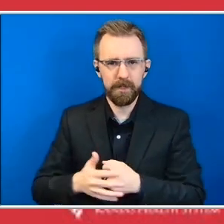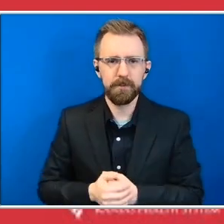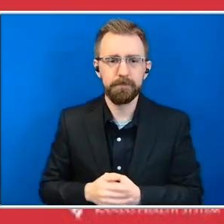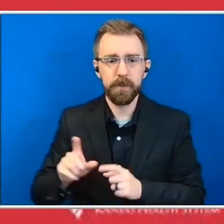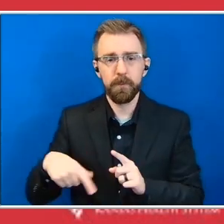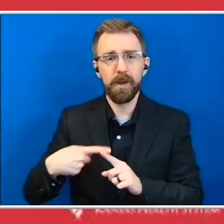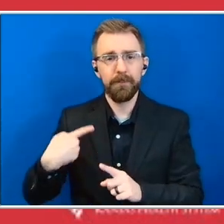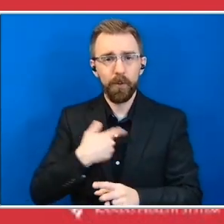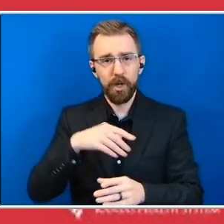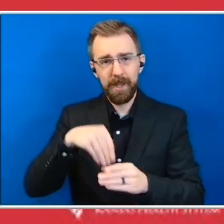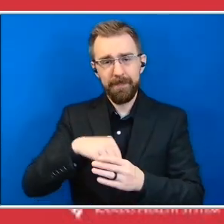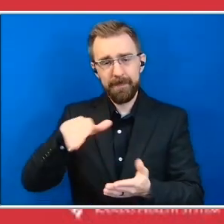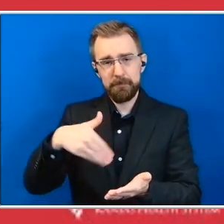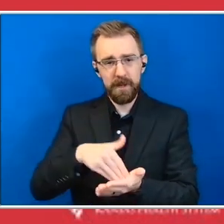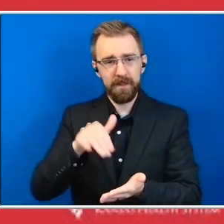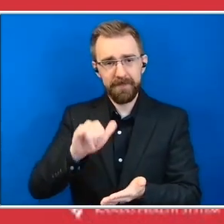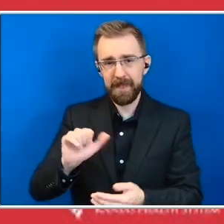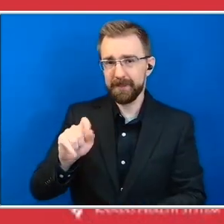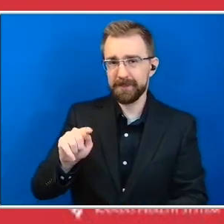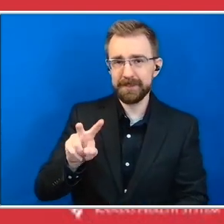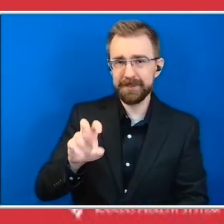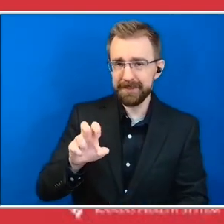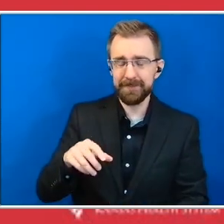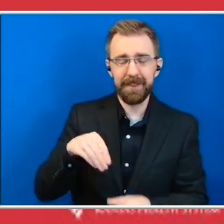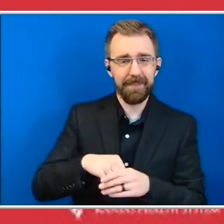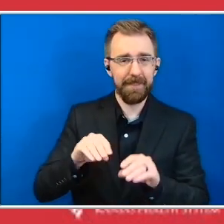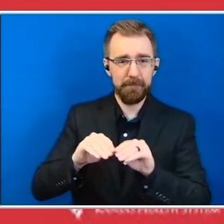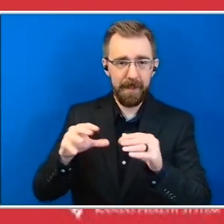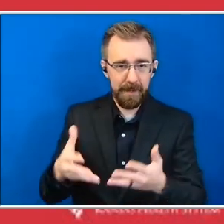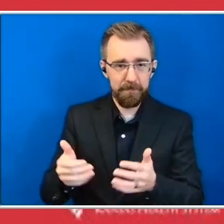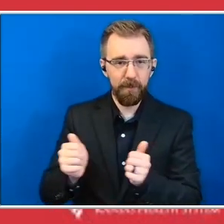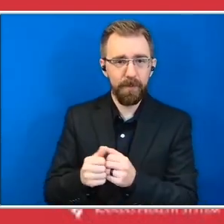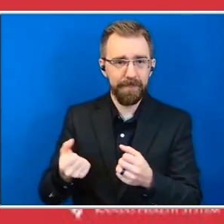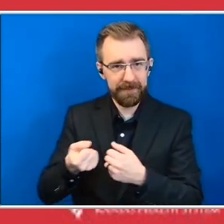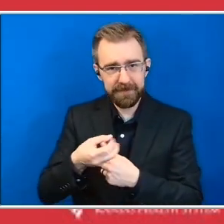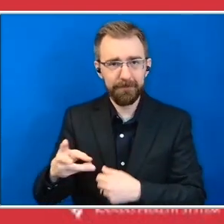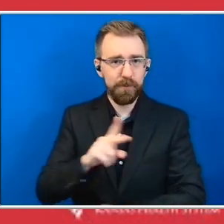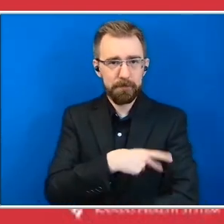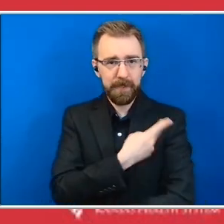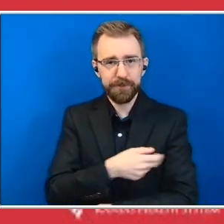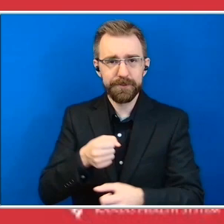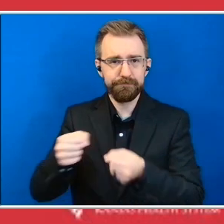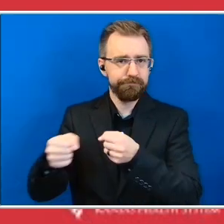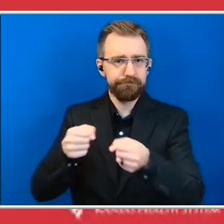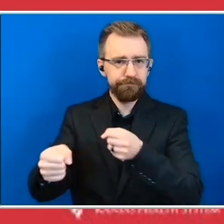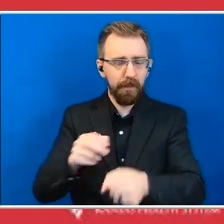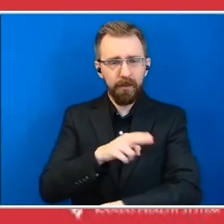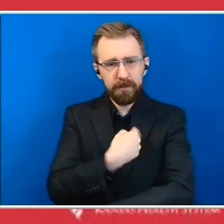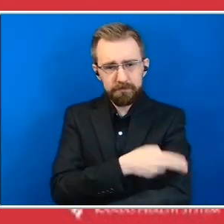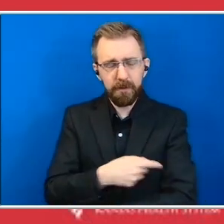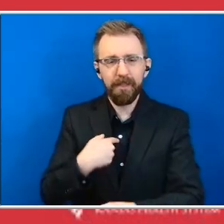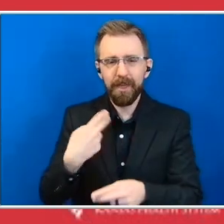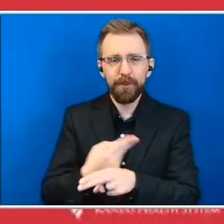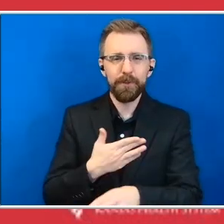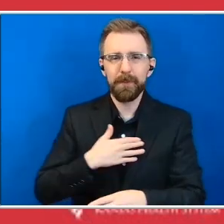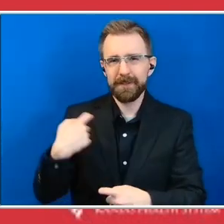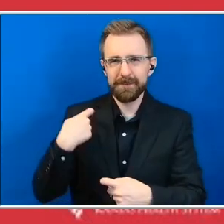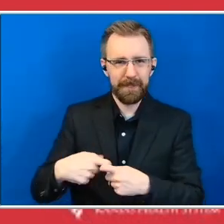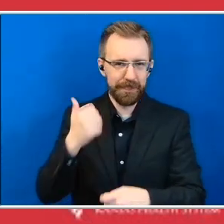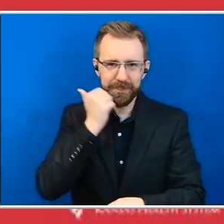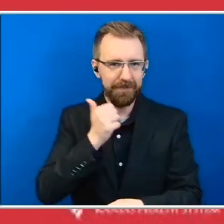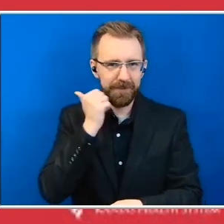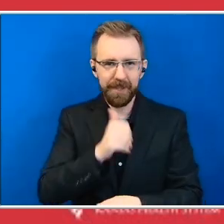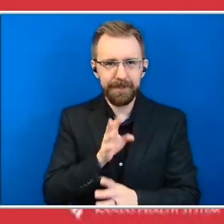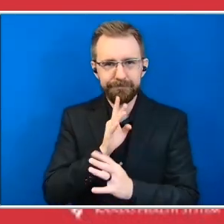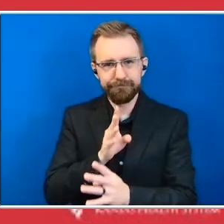of this, Steve, in the pandemic with multiple patients being hospitalized, I used my Spanish every day to communicate